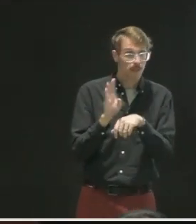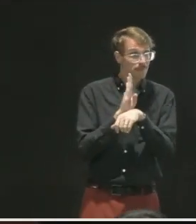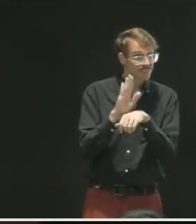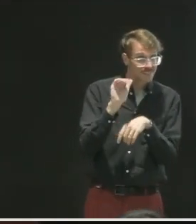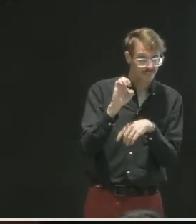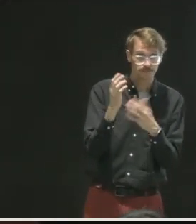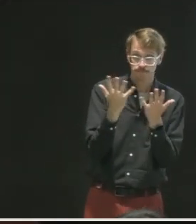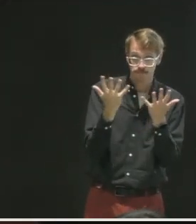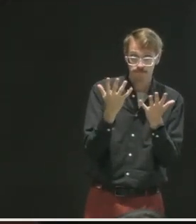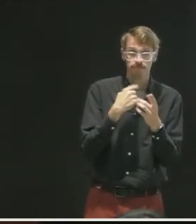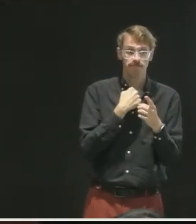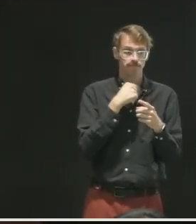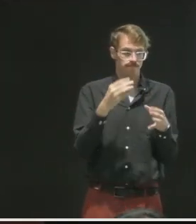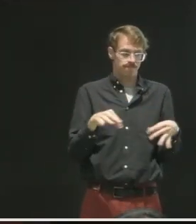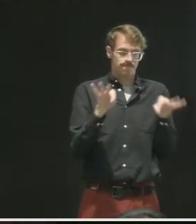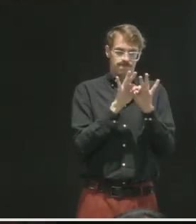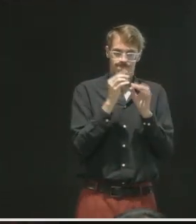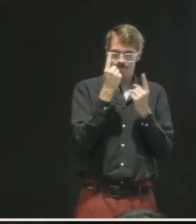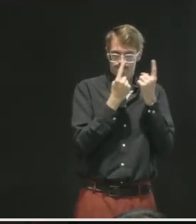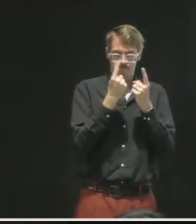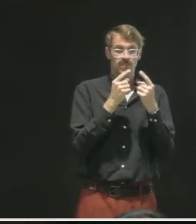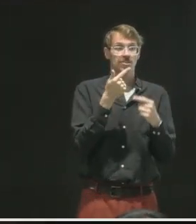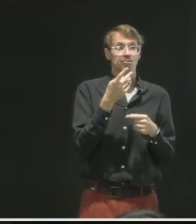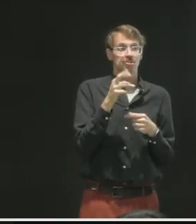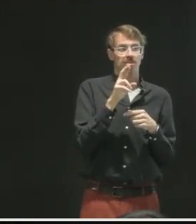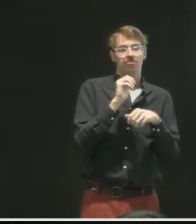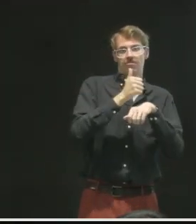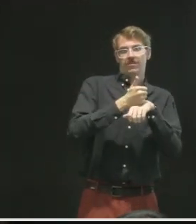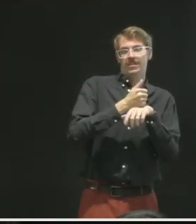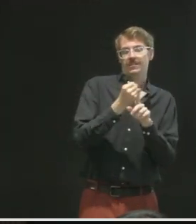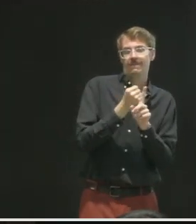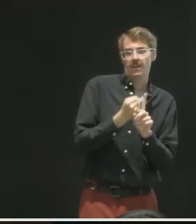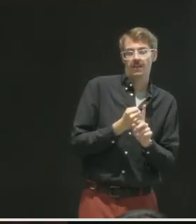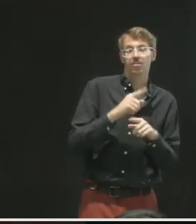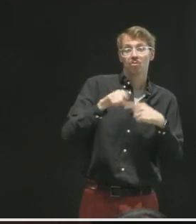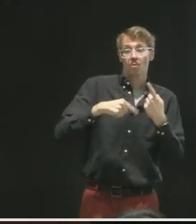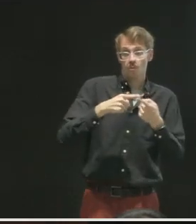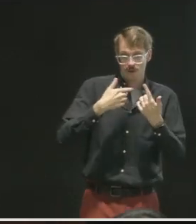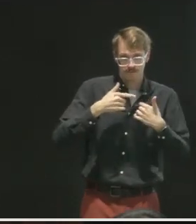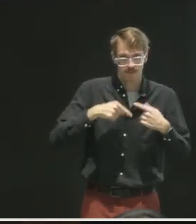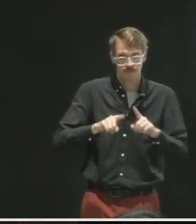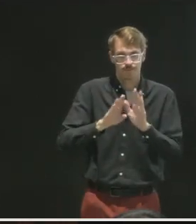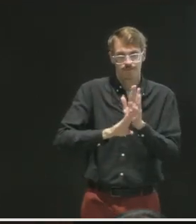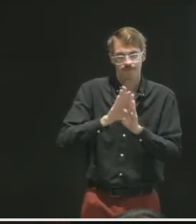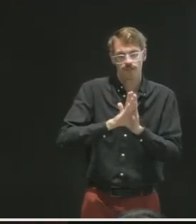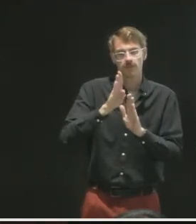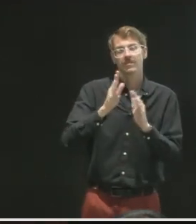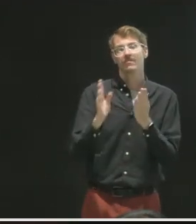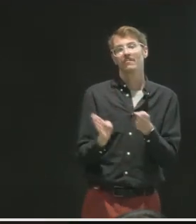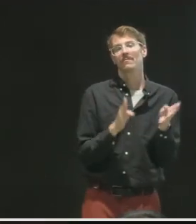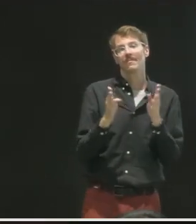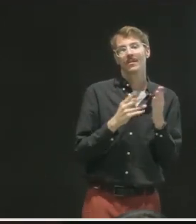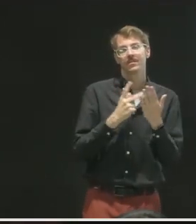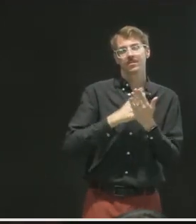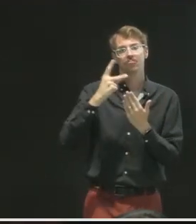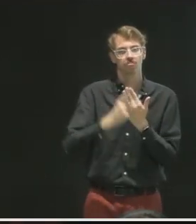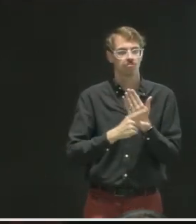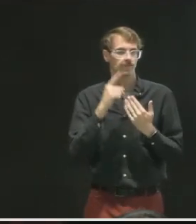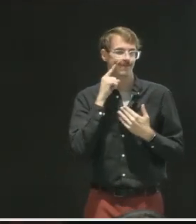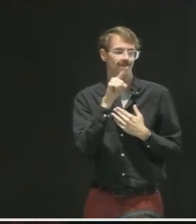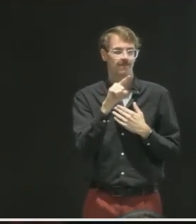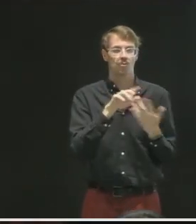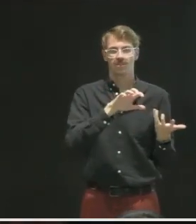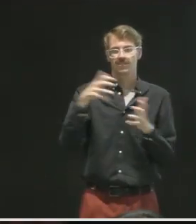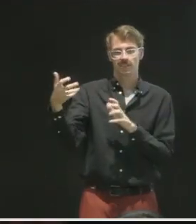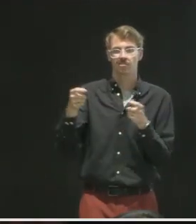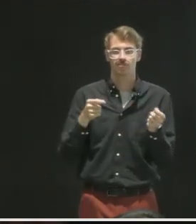considering gender-based violence as you are developing plans and programs for disaster risk management. You might